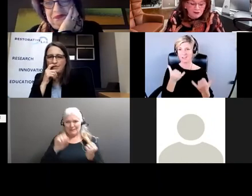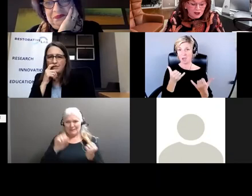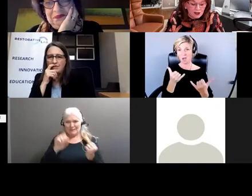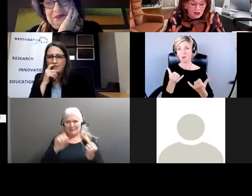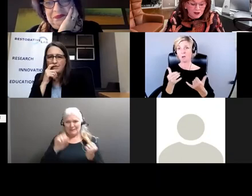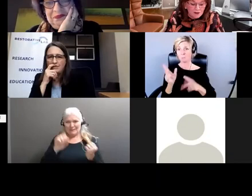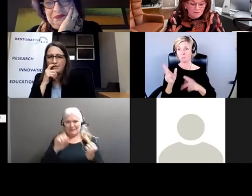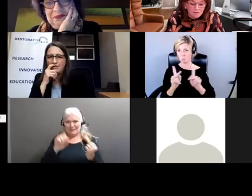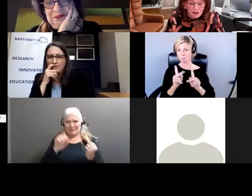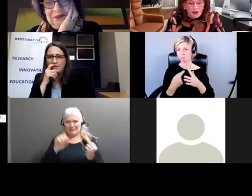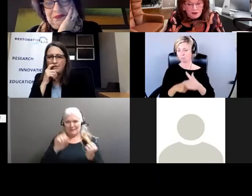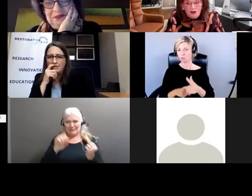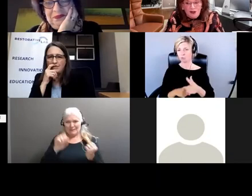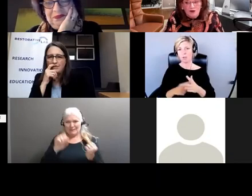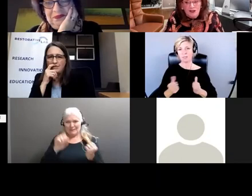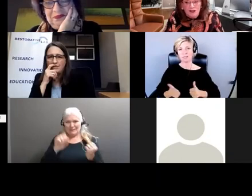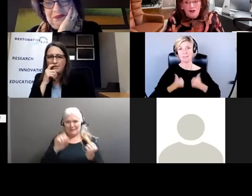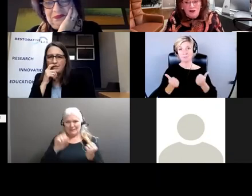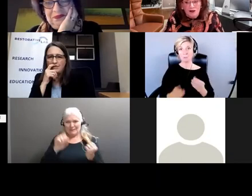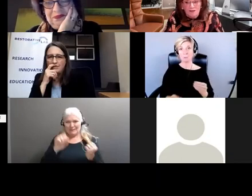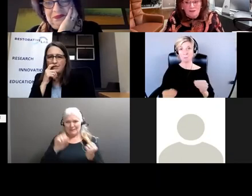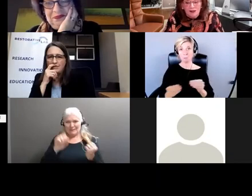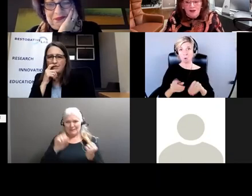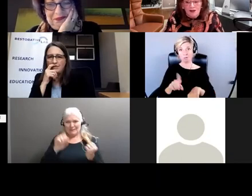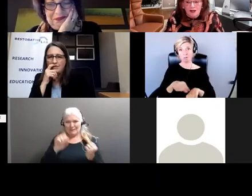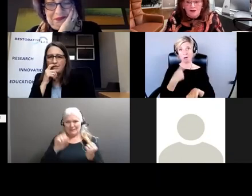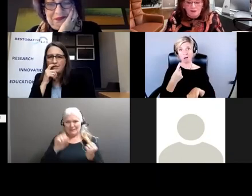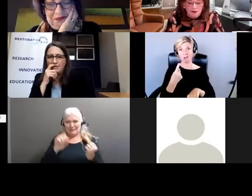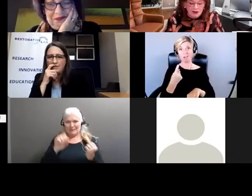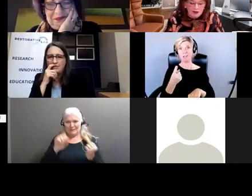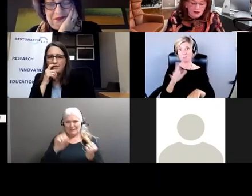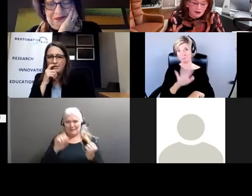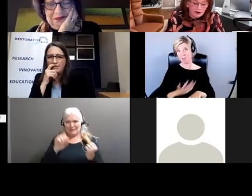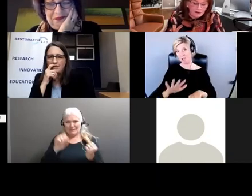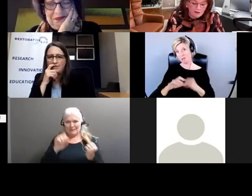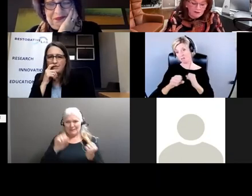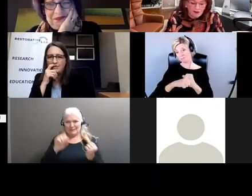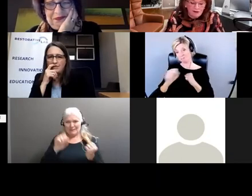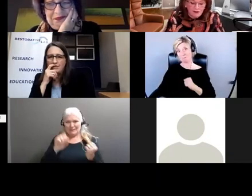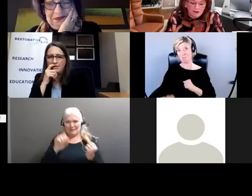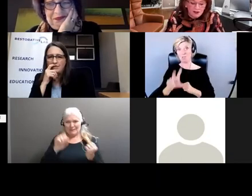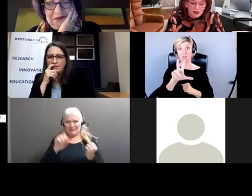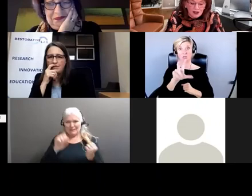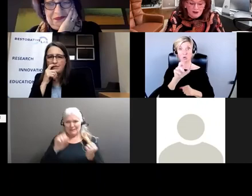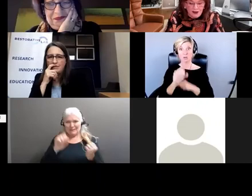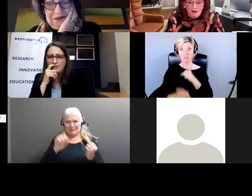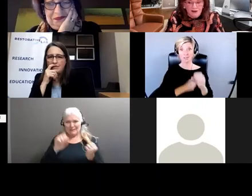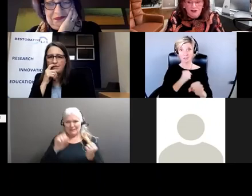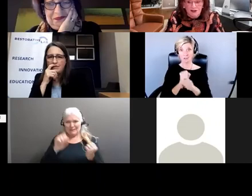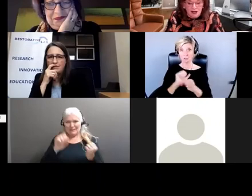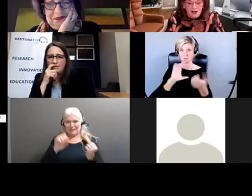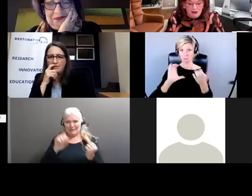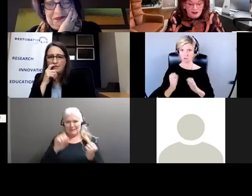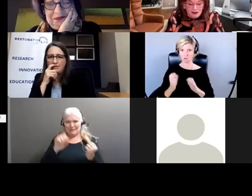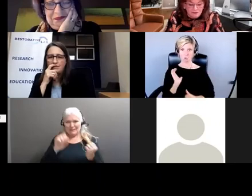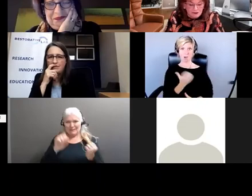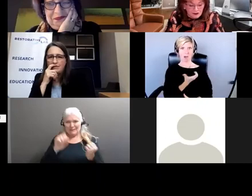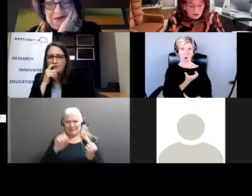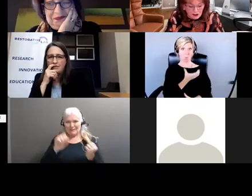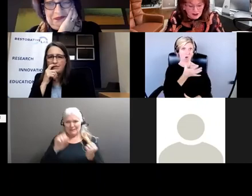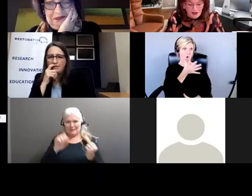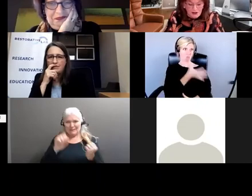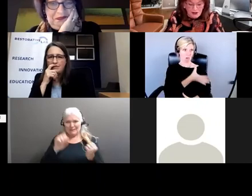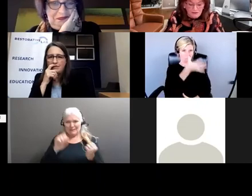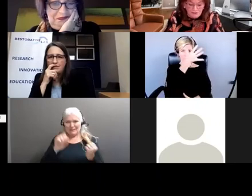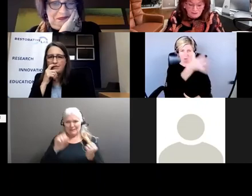about 30 years longer than our grandparents. And that's a lot of life. That's